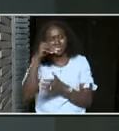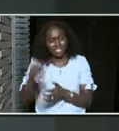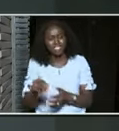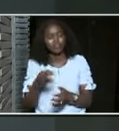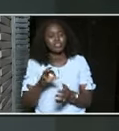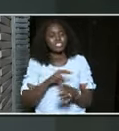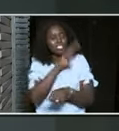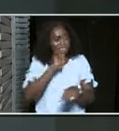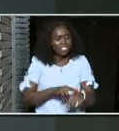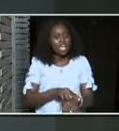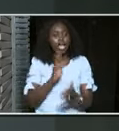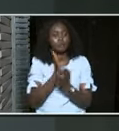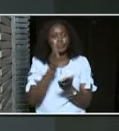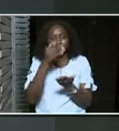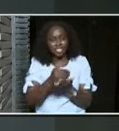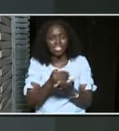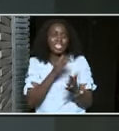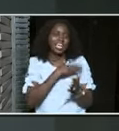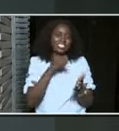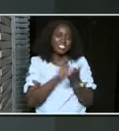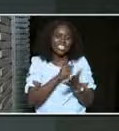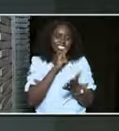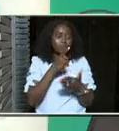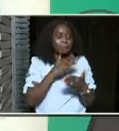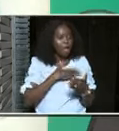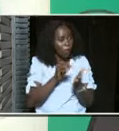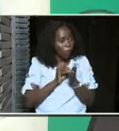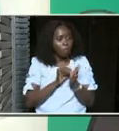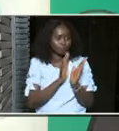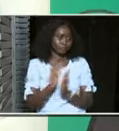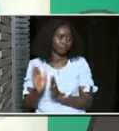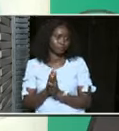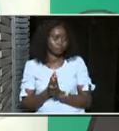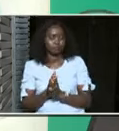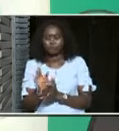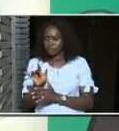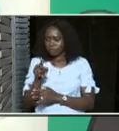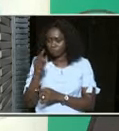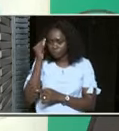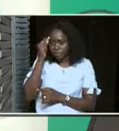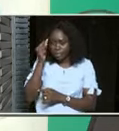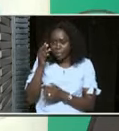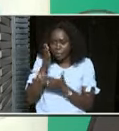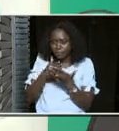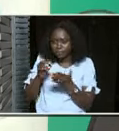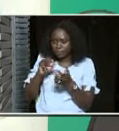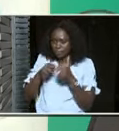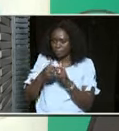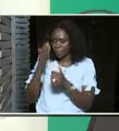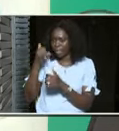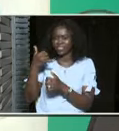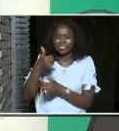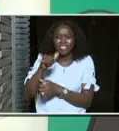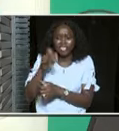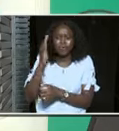budget. And that was my own estimation. Do you think part of the problem why perhaps they may not remember is because